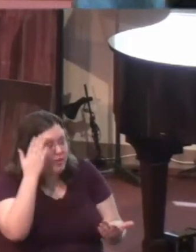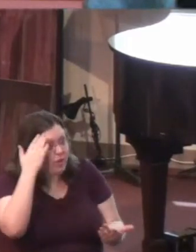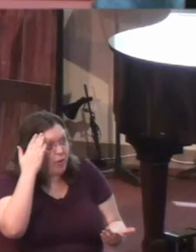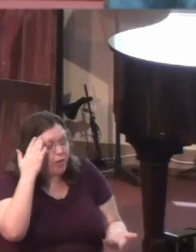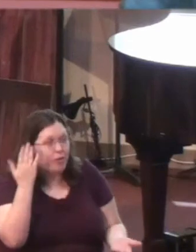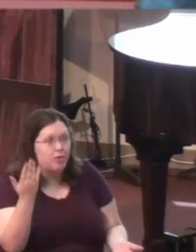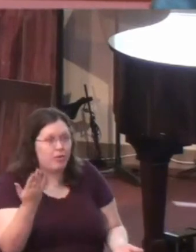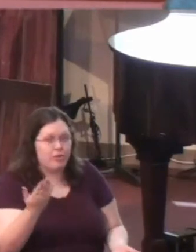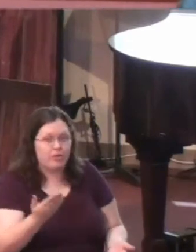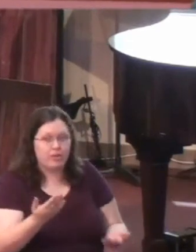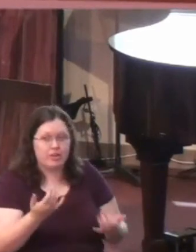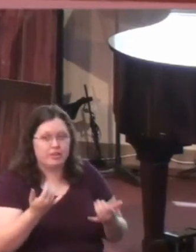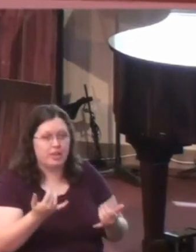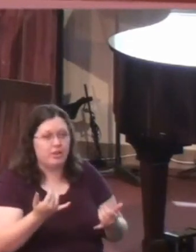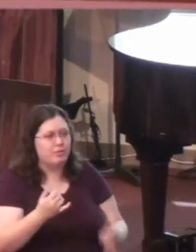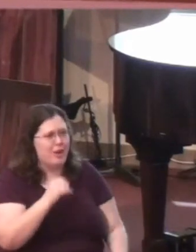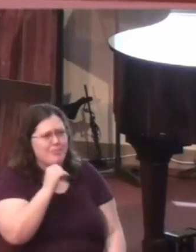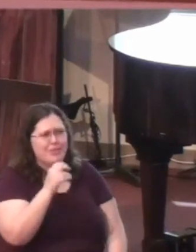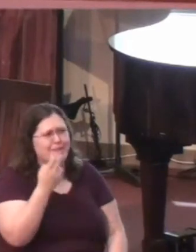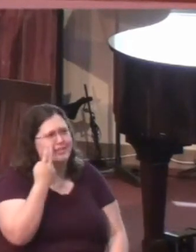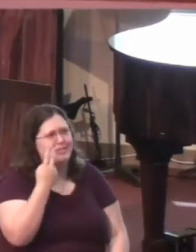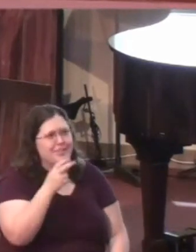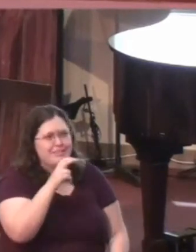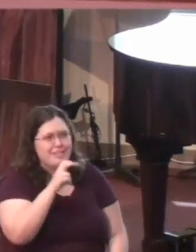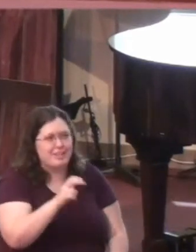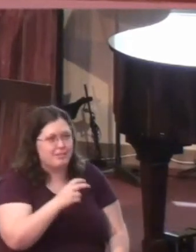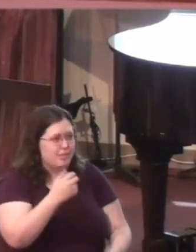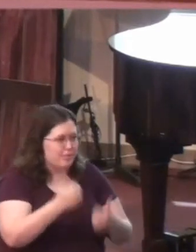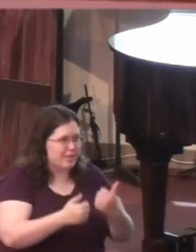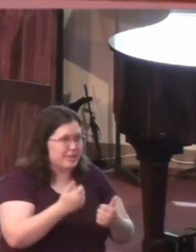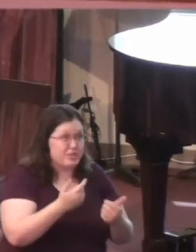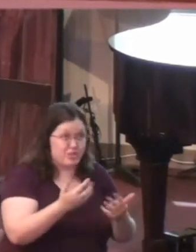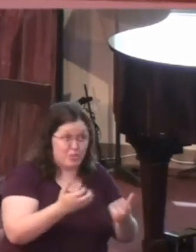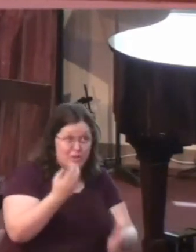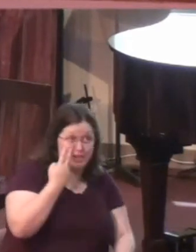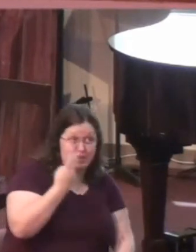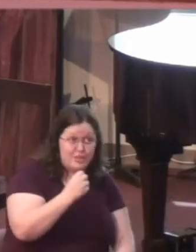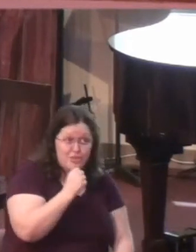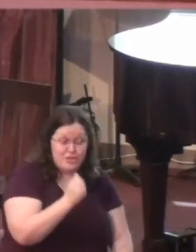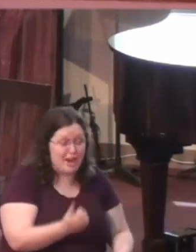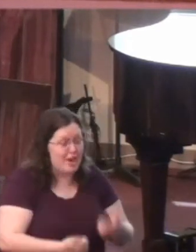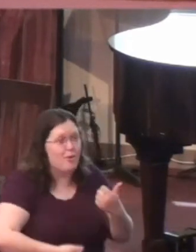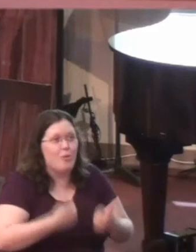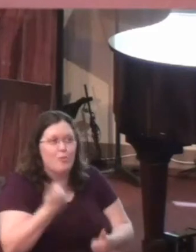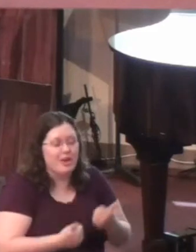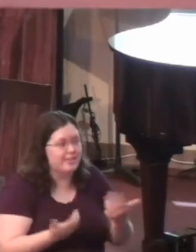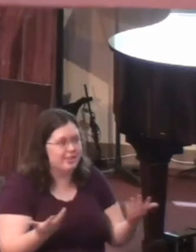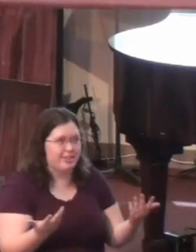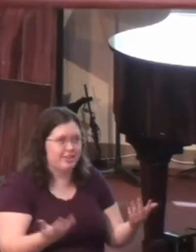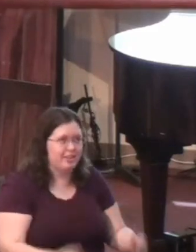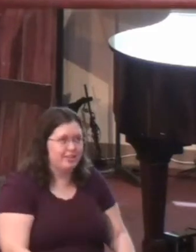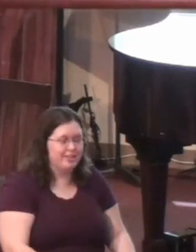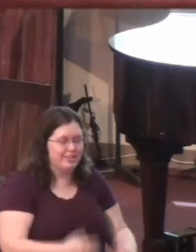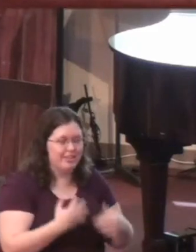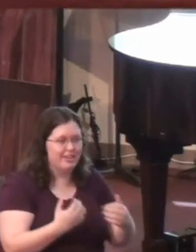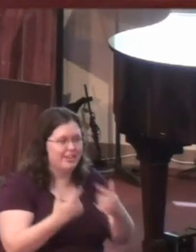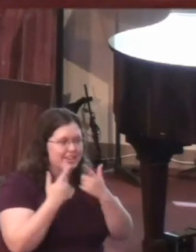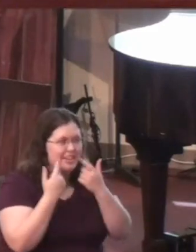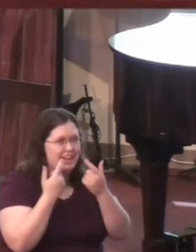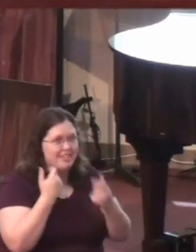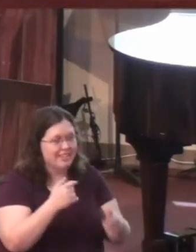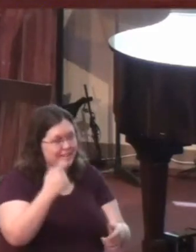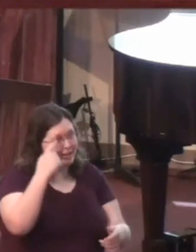now I'm like, oh, well, I'm not going to see any snakes. And I'm like, well, which one is it? Kristen, do you want to see them or do you not want to see them? Make up my